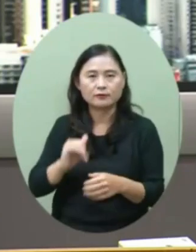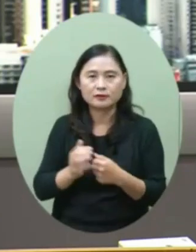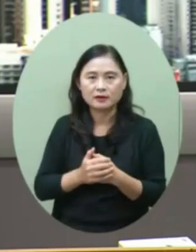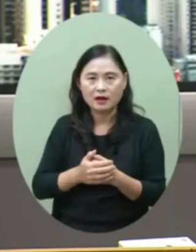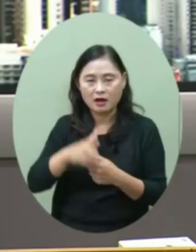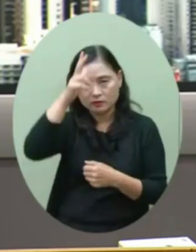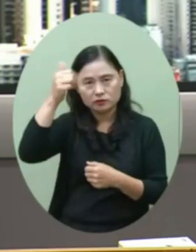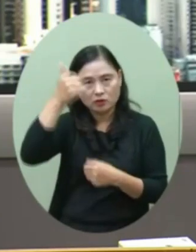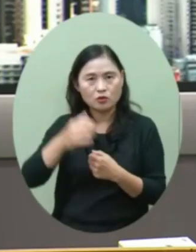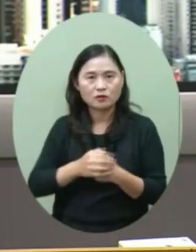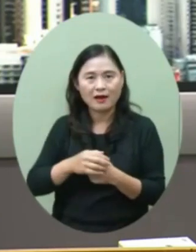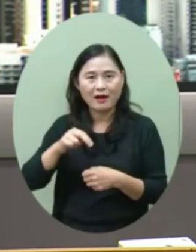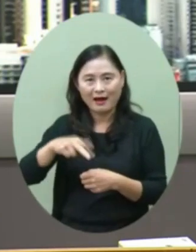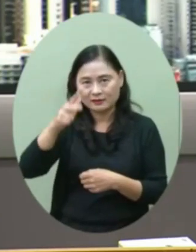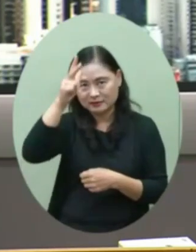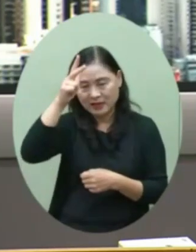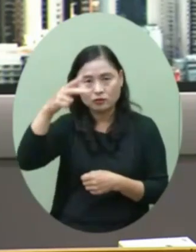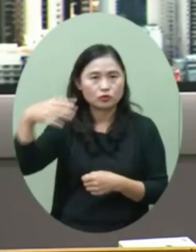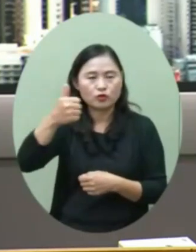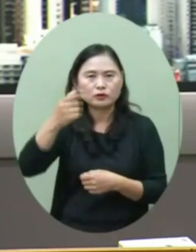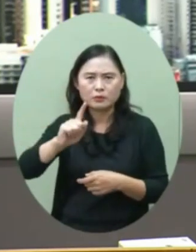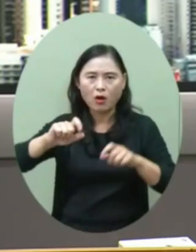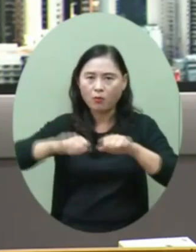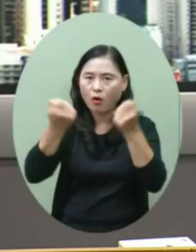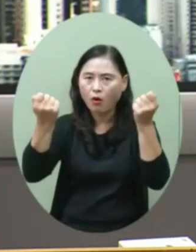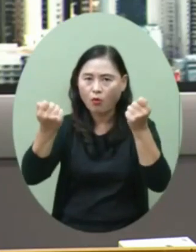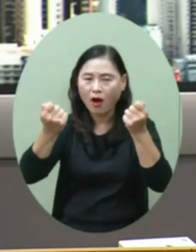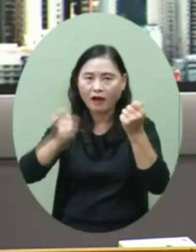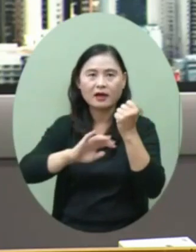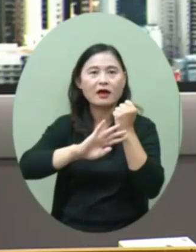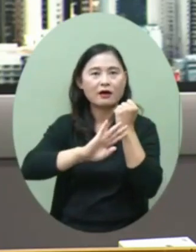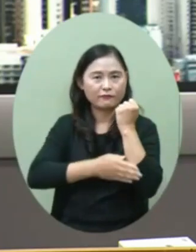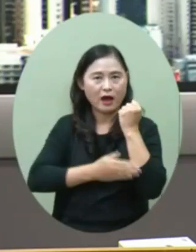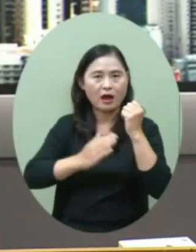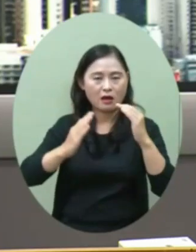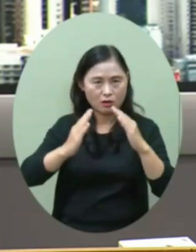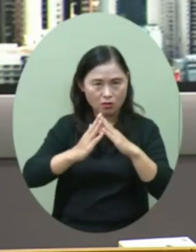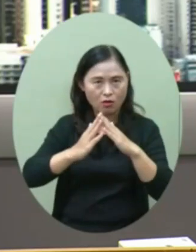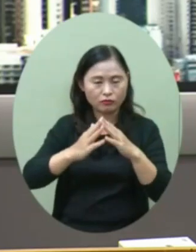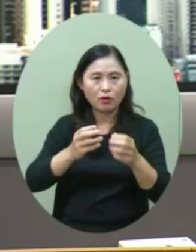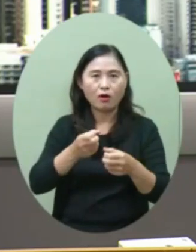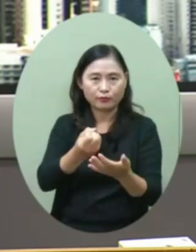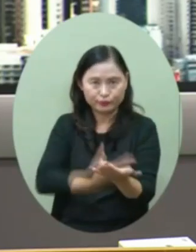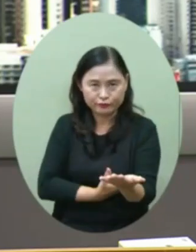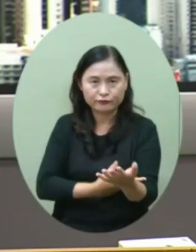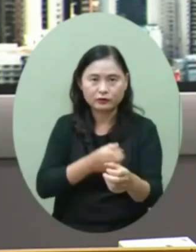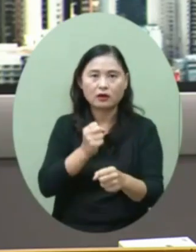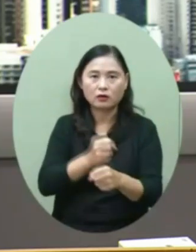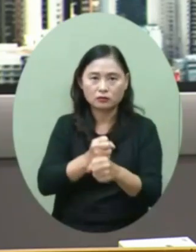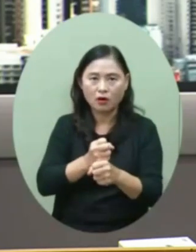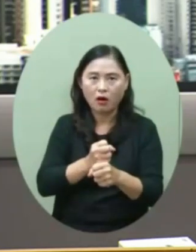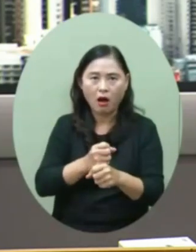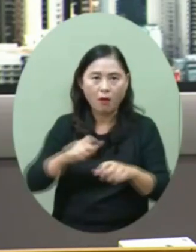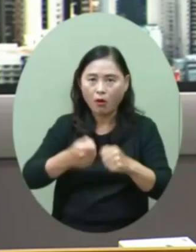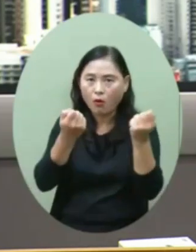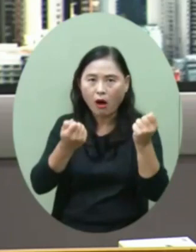are entirely two separate matters. The judiciary will continue to adjudicate and conduct trials in accordance with